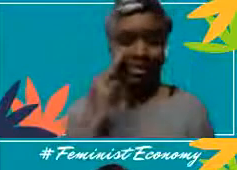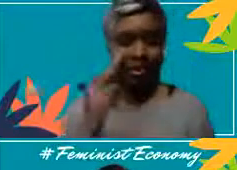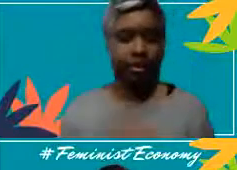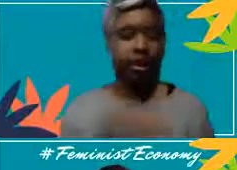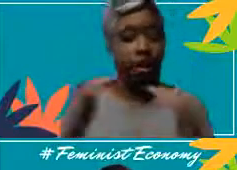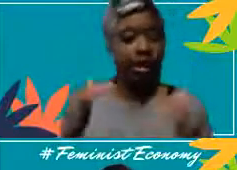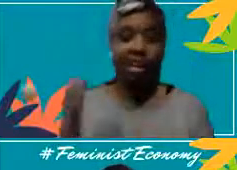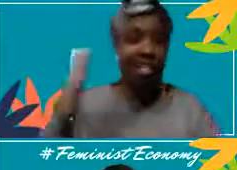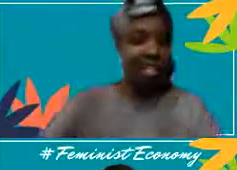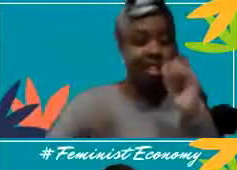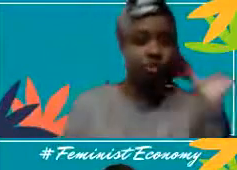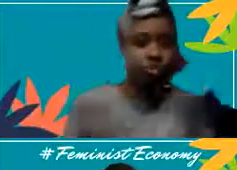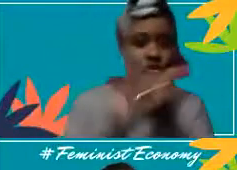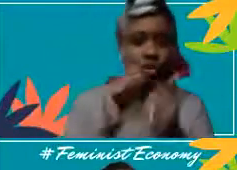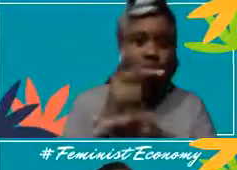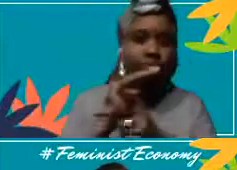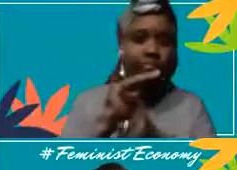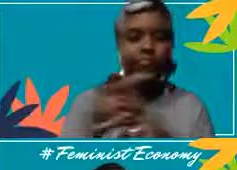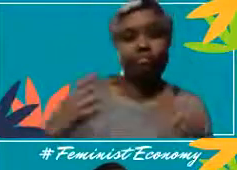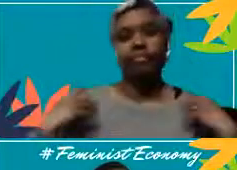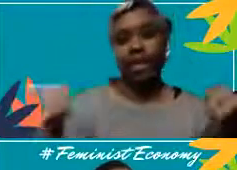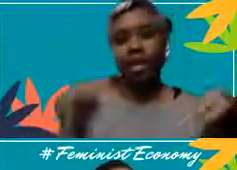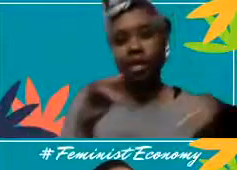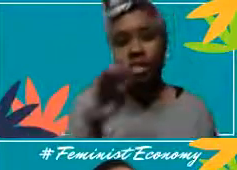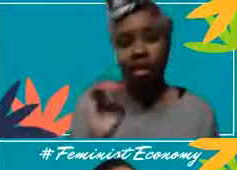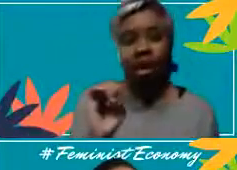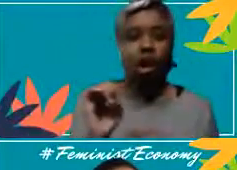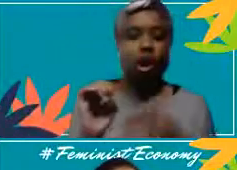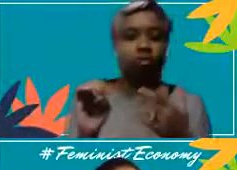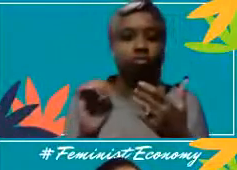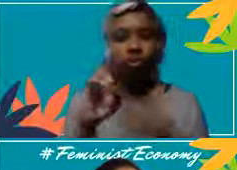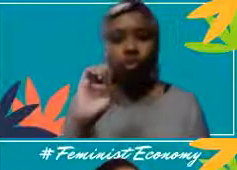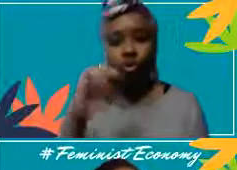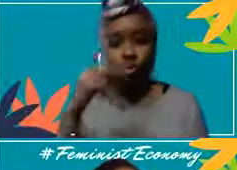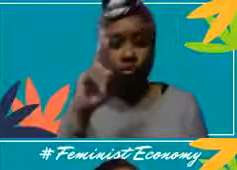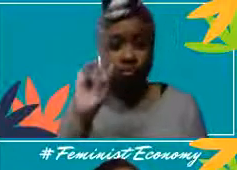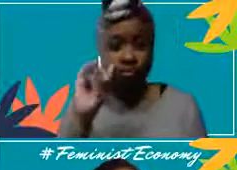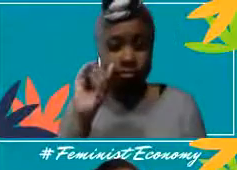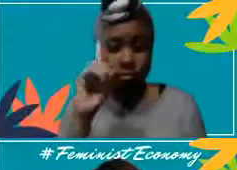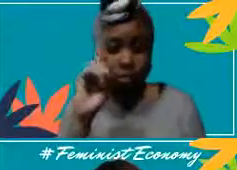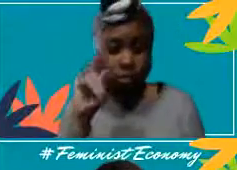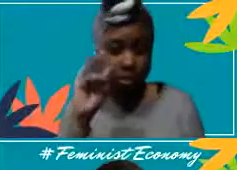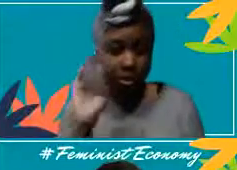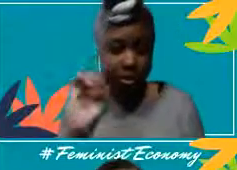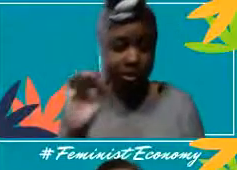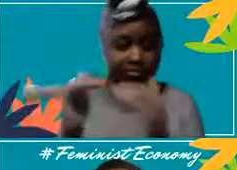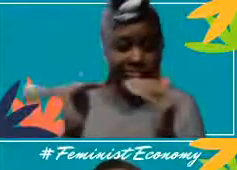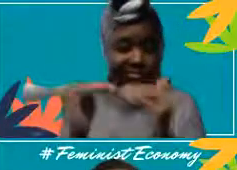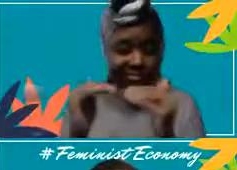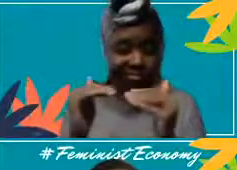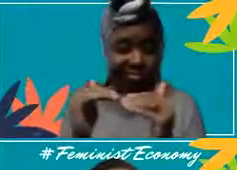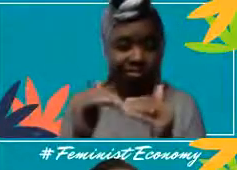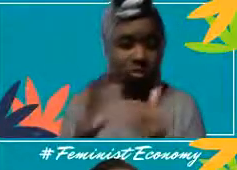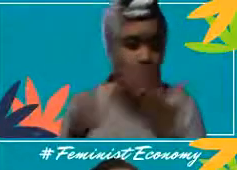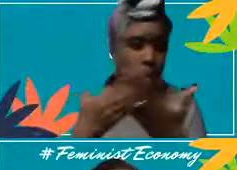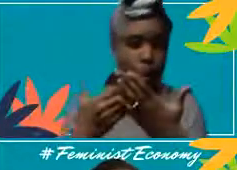and reproductive justice. So all of these elements are in the feminist economy plank